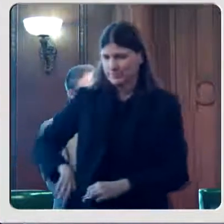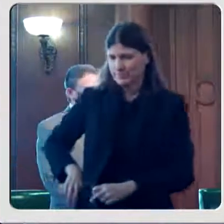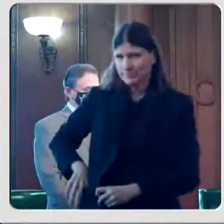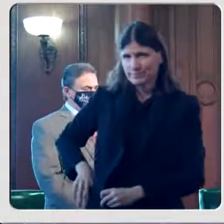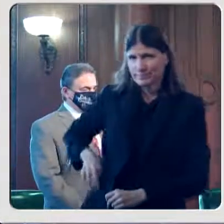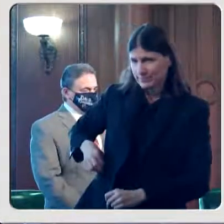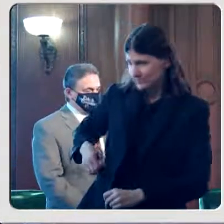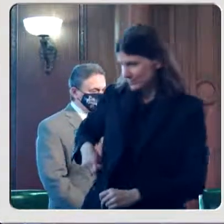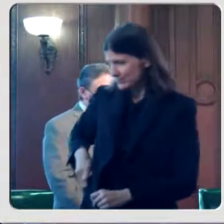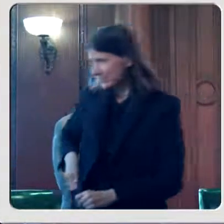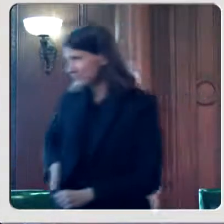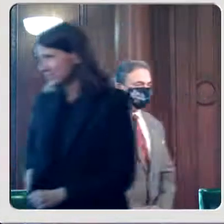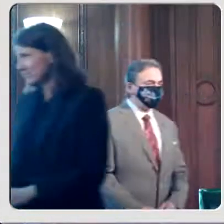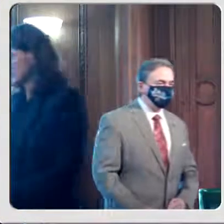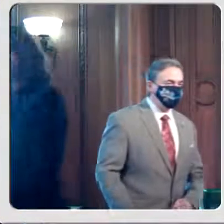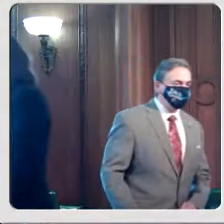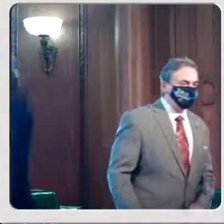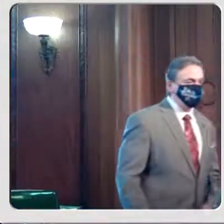you and your family.